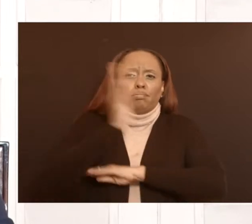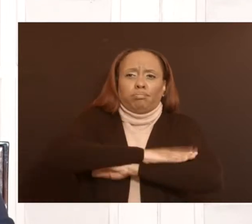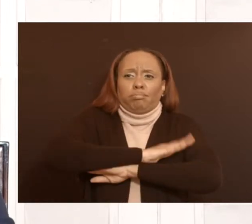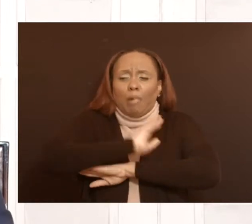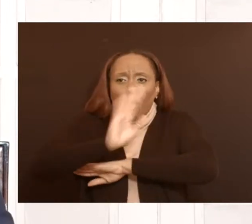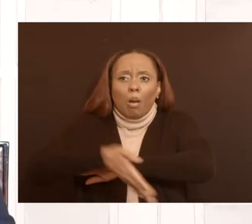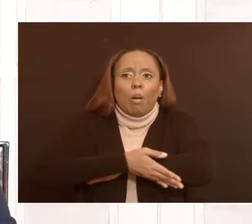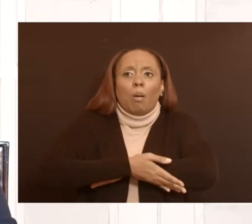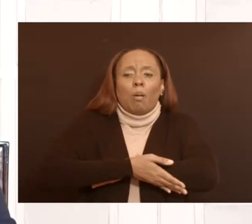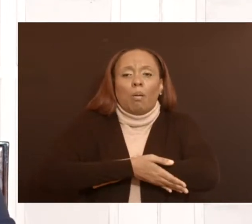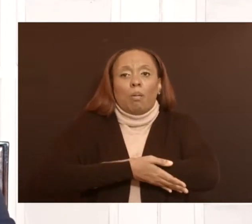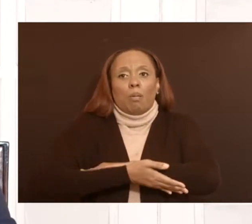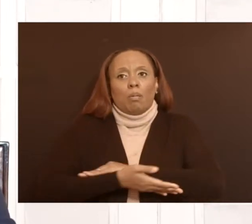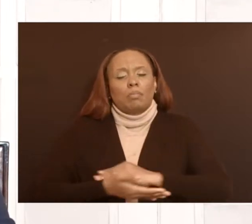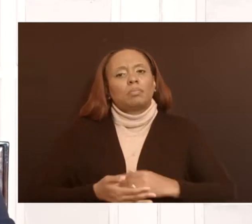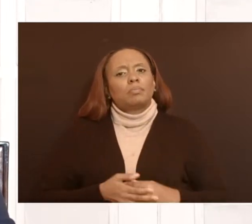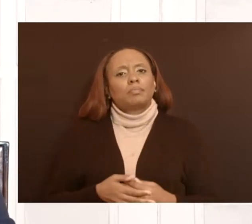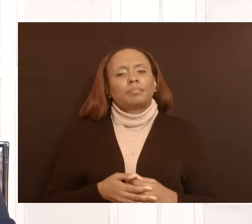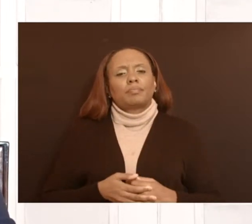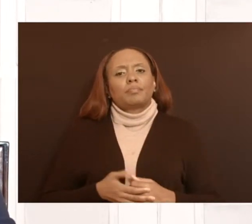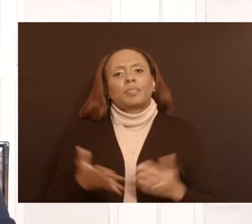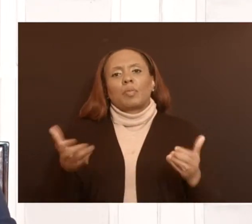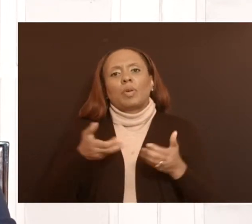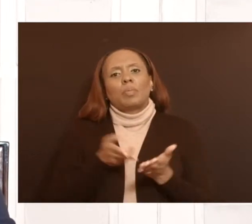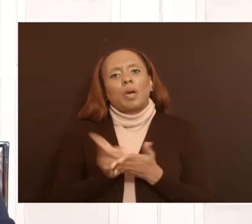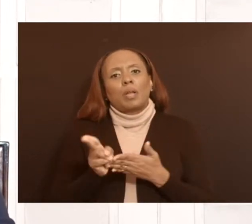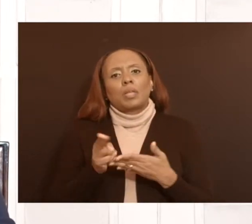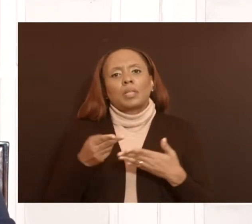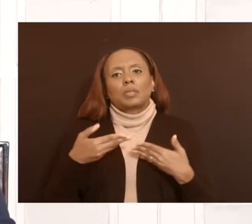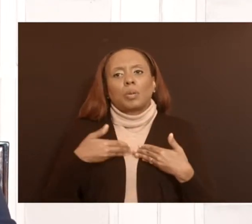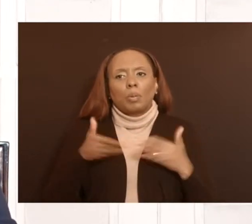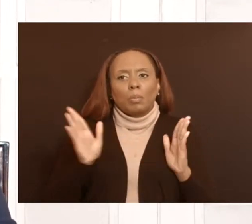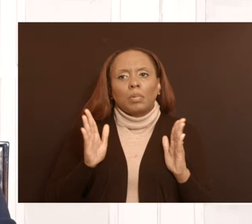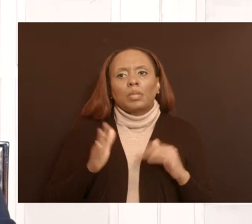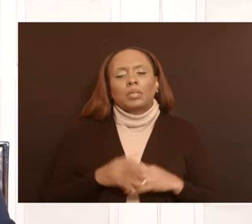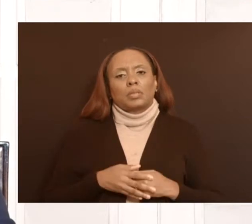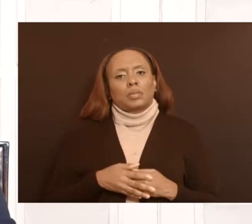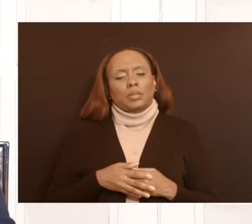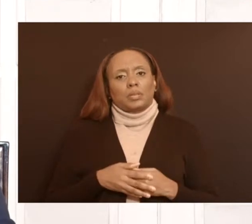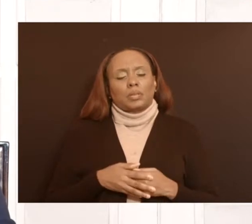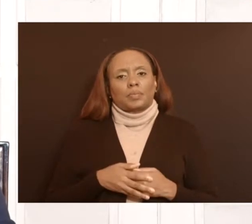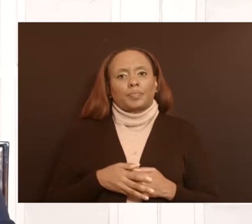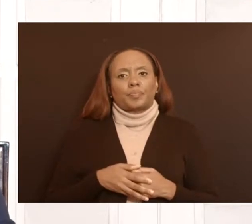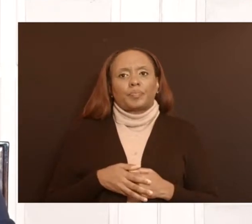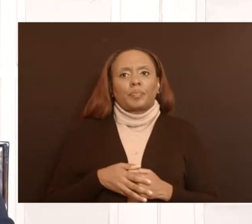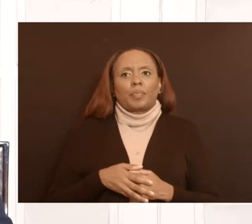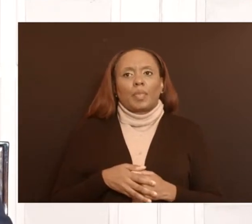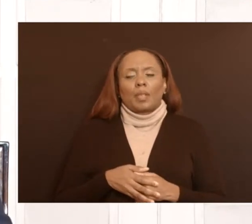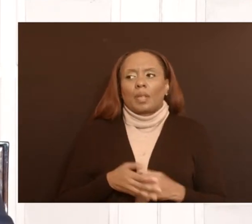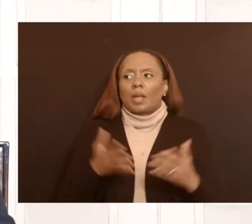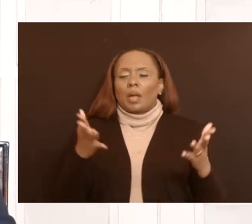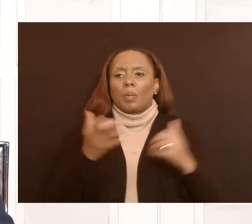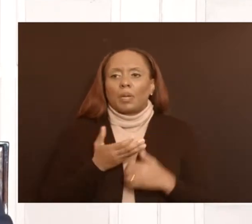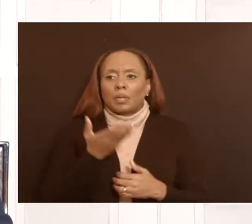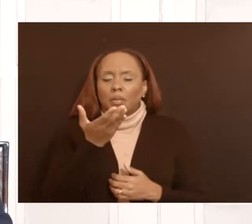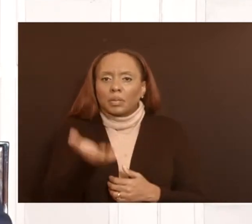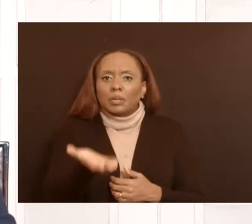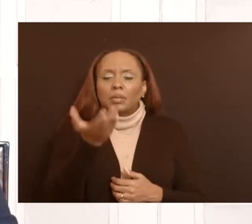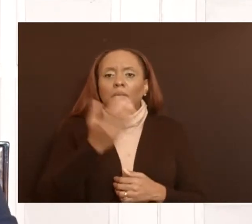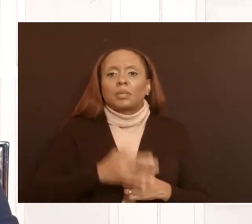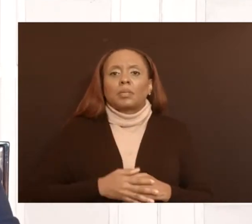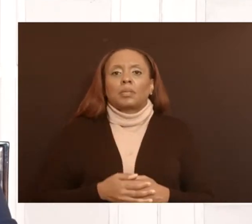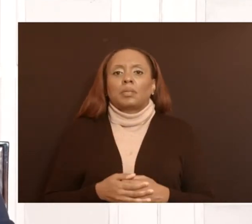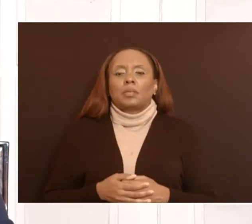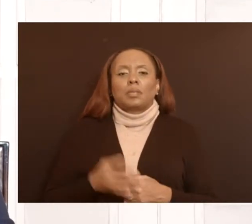COVID. So I'm just being very real with you this evening and asking all the young people out there in the terraces, on